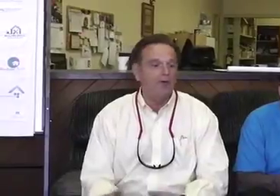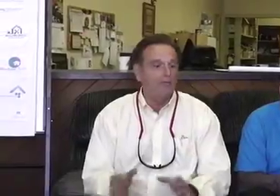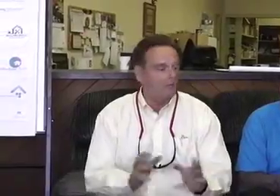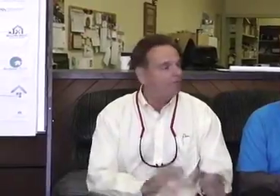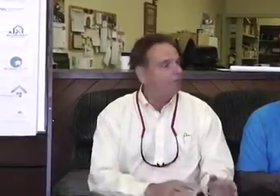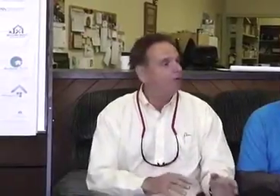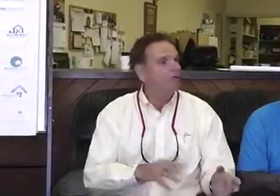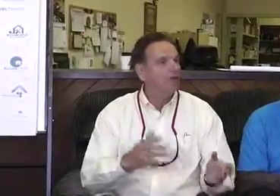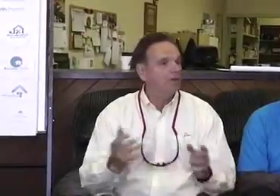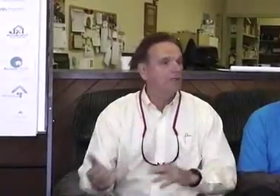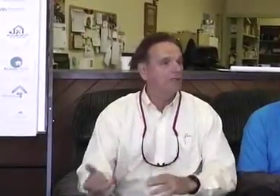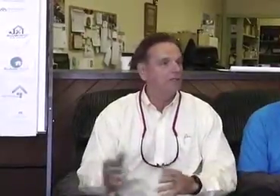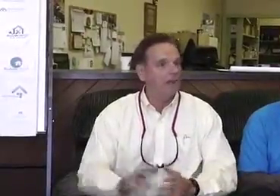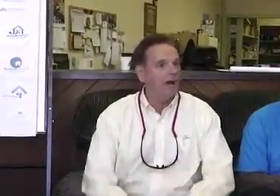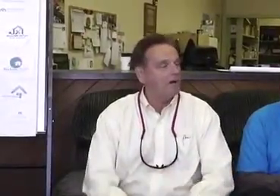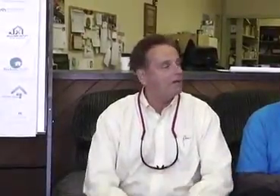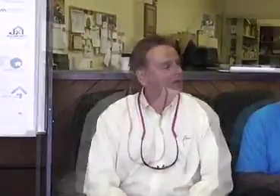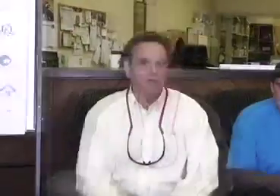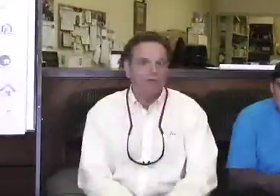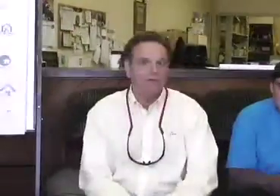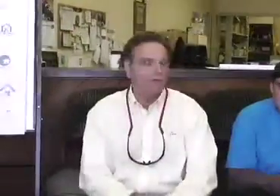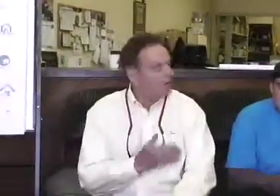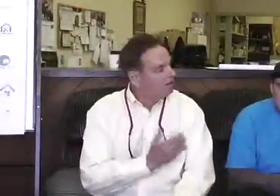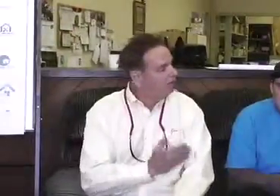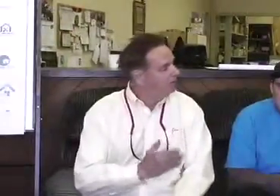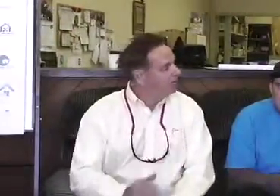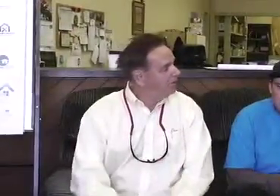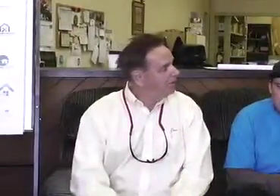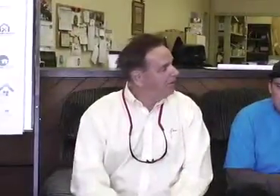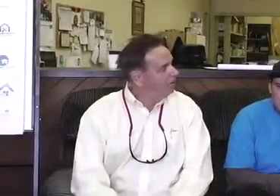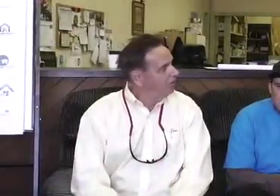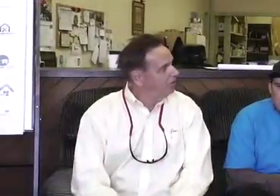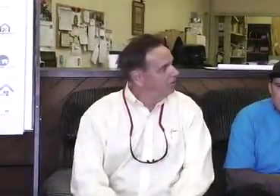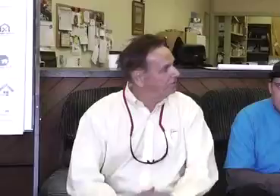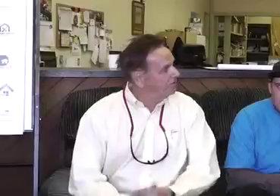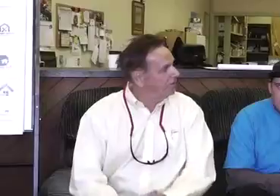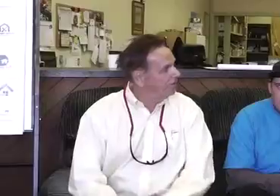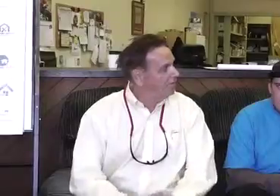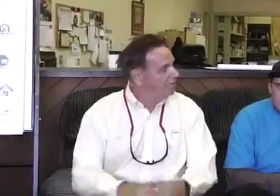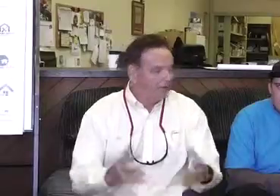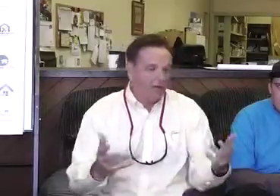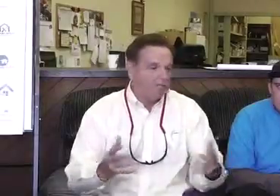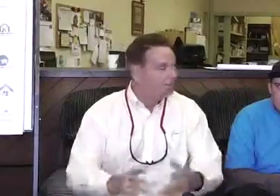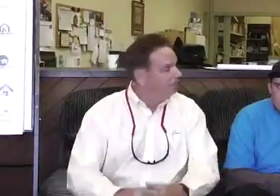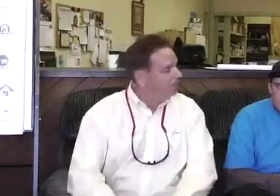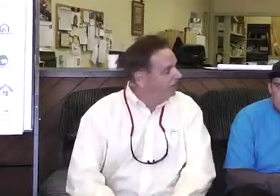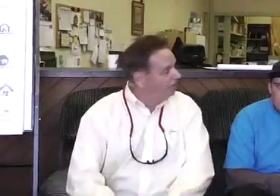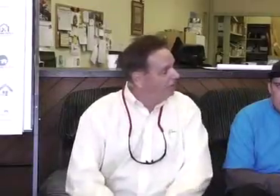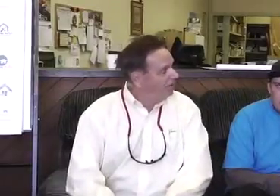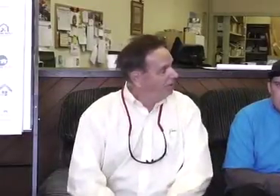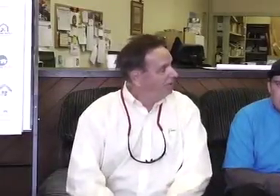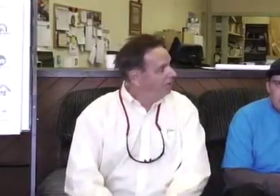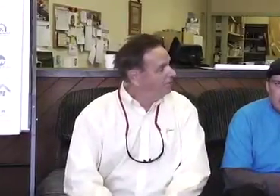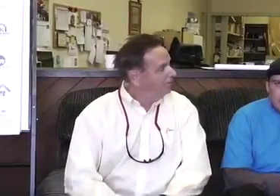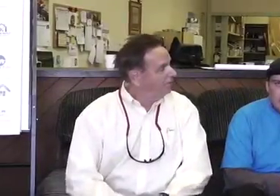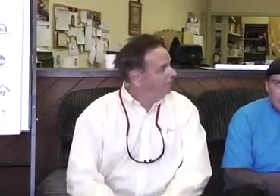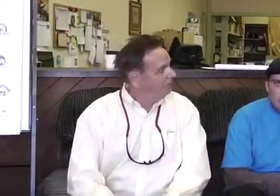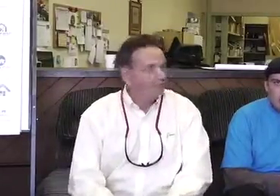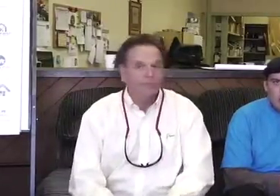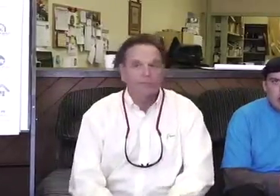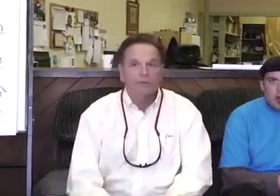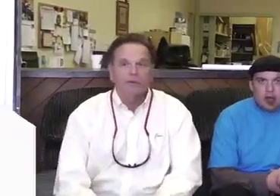some self-worth, how we're going to give back. Dustin, let's talk a little bit about how we started this program and actually even the name, Reclaim